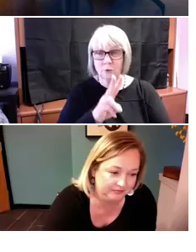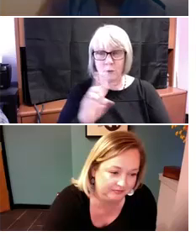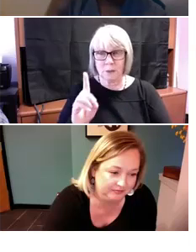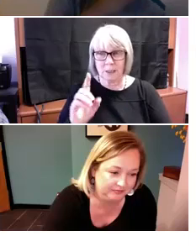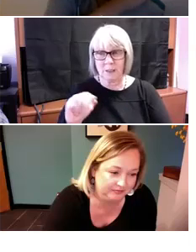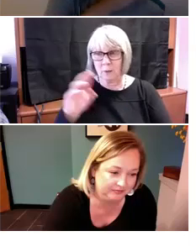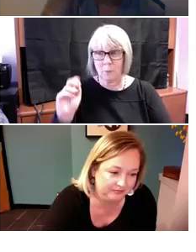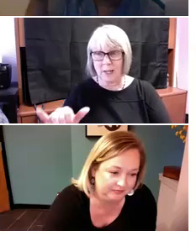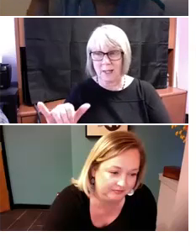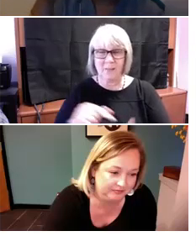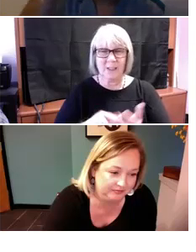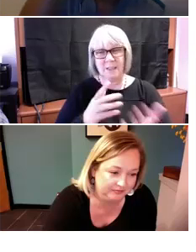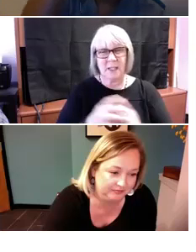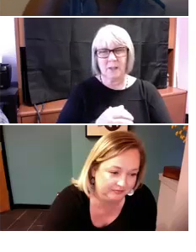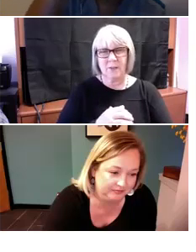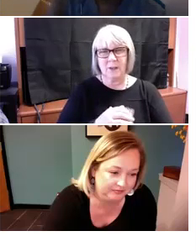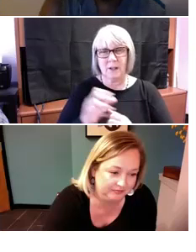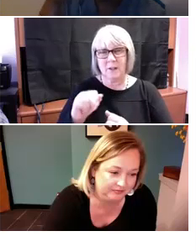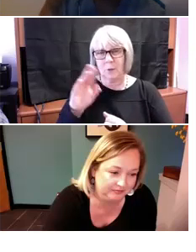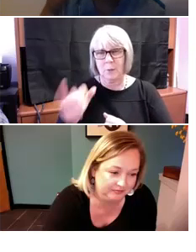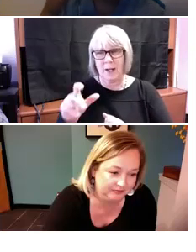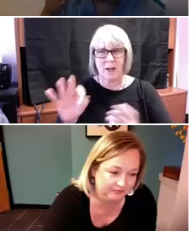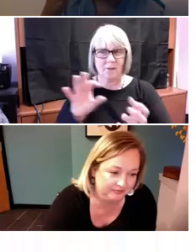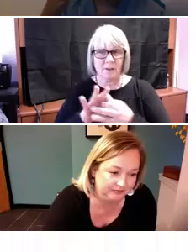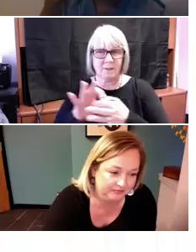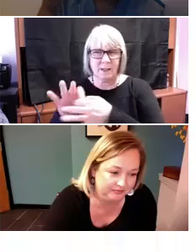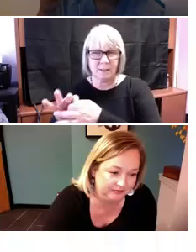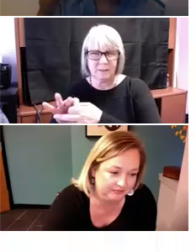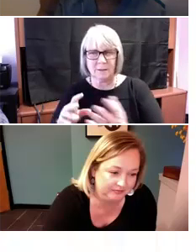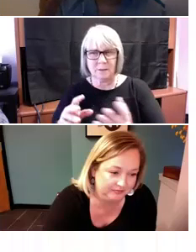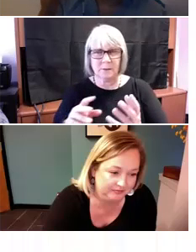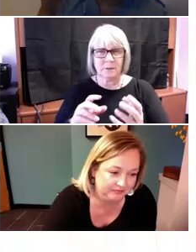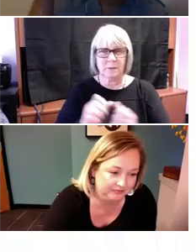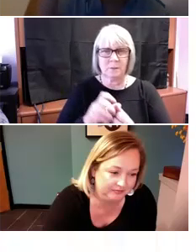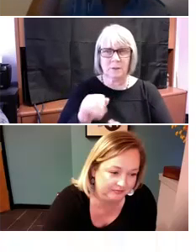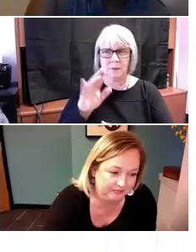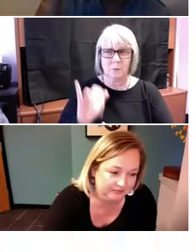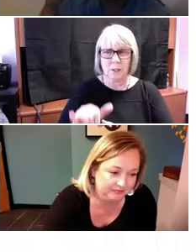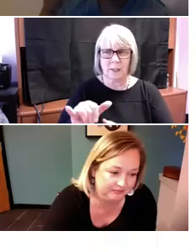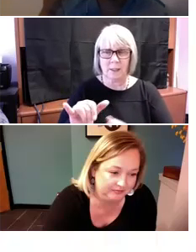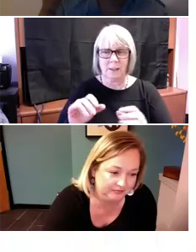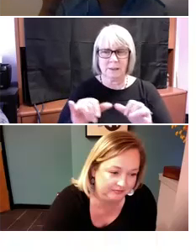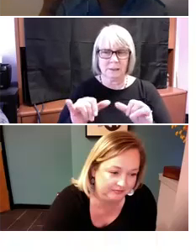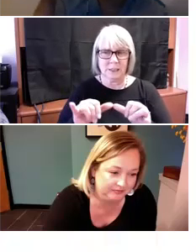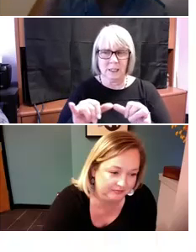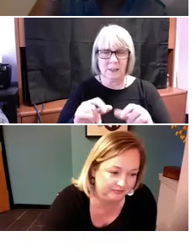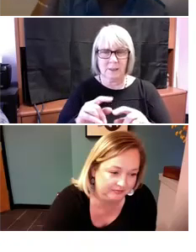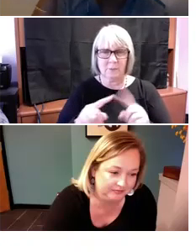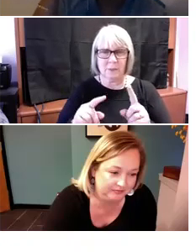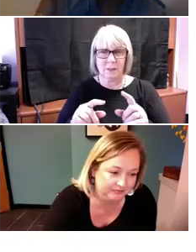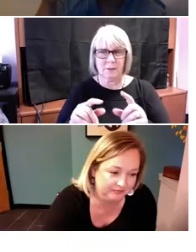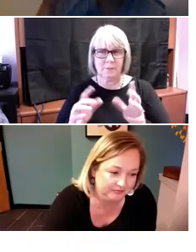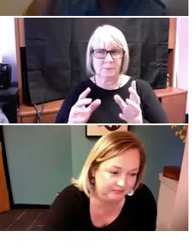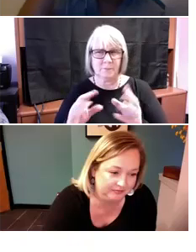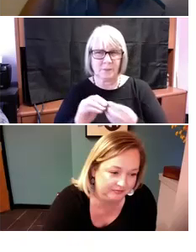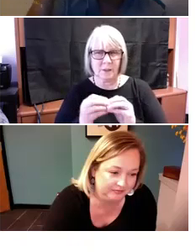sort of an array of linked lists, where the array size is the size of my vertex size. So the number